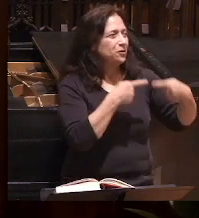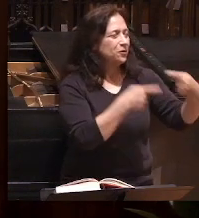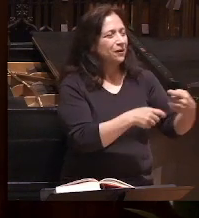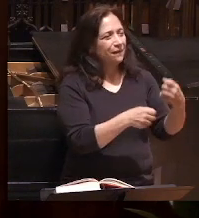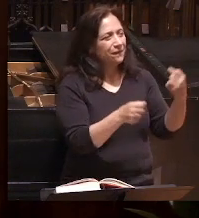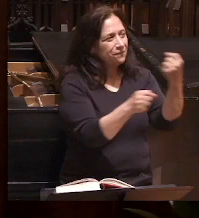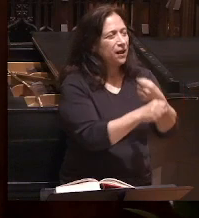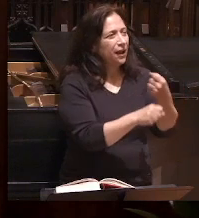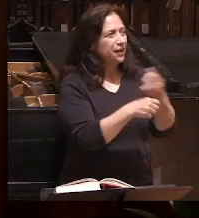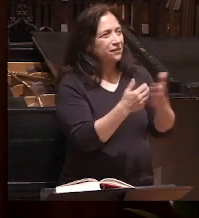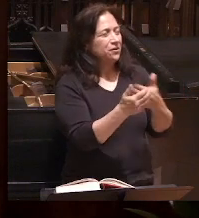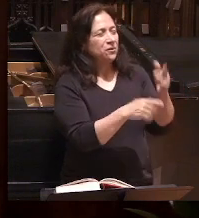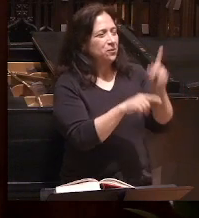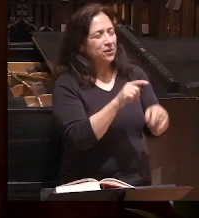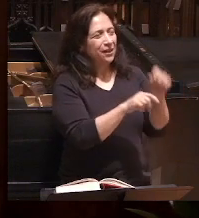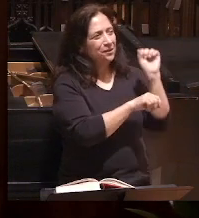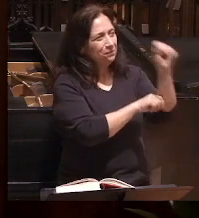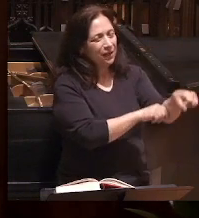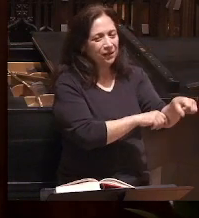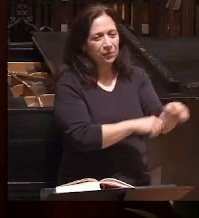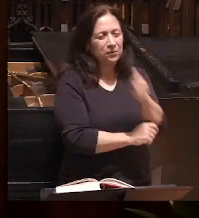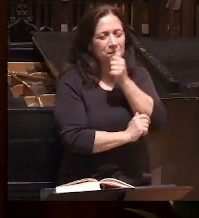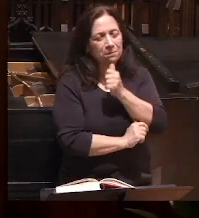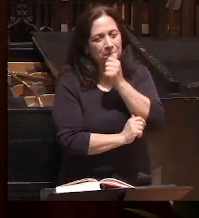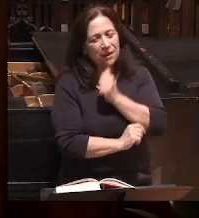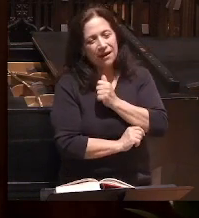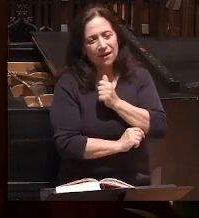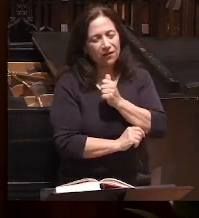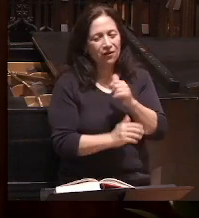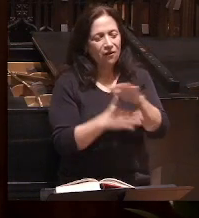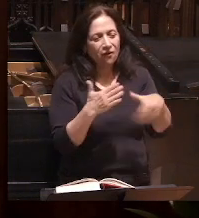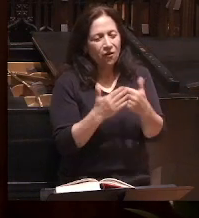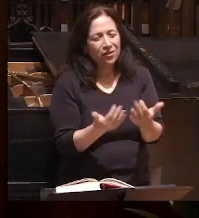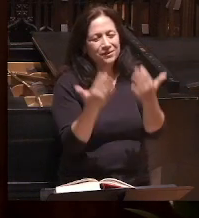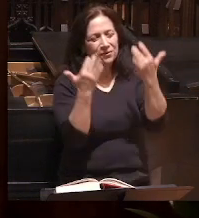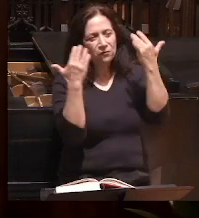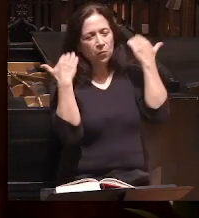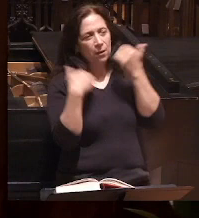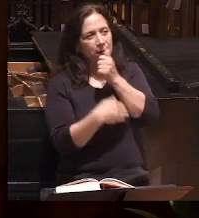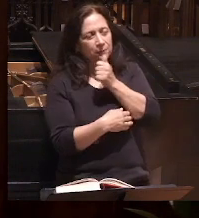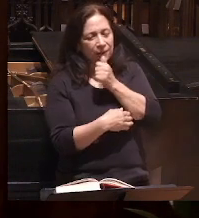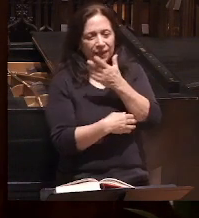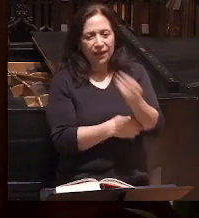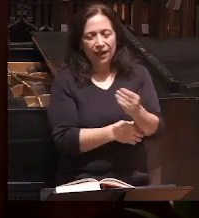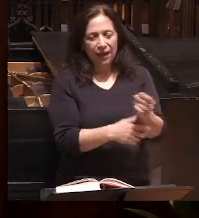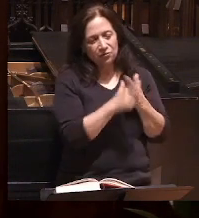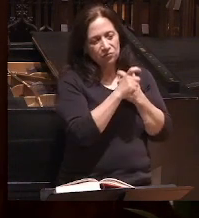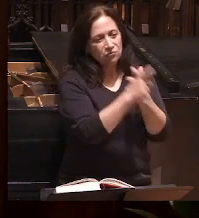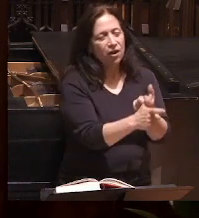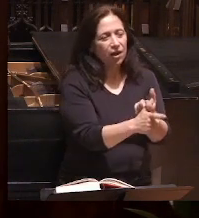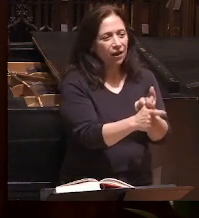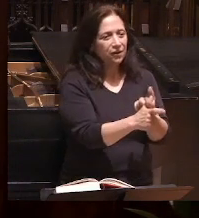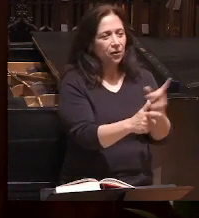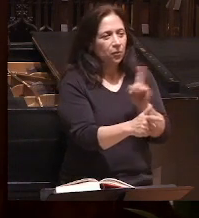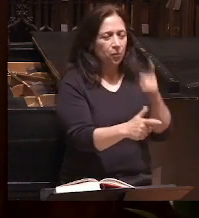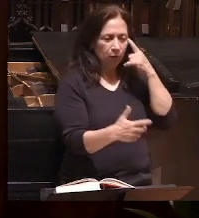unbeatable foe, to bear with unbearable sorrow, and to run where the brave dare not